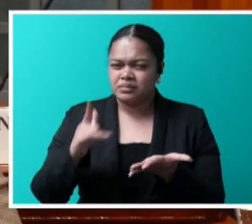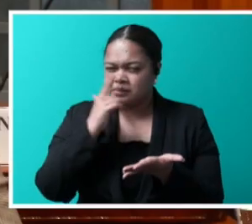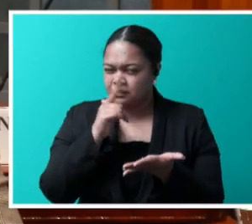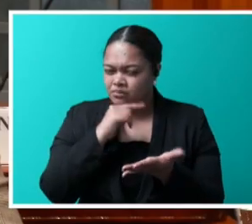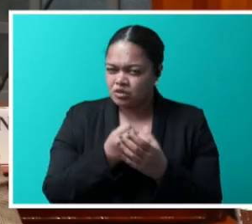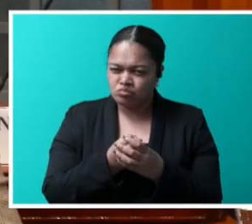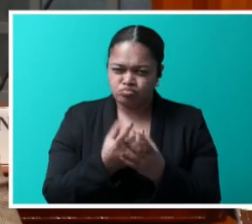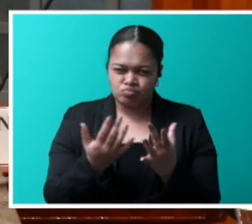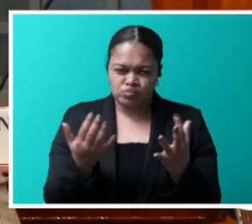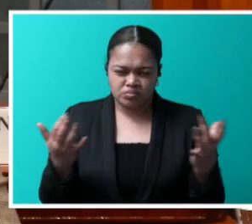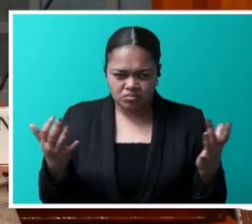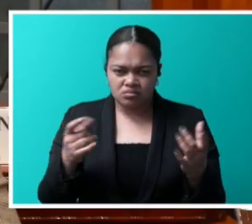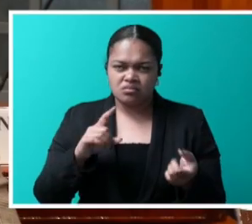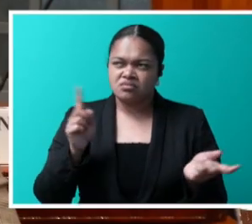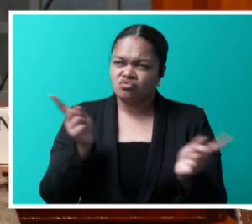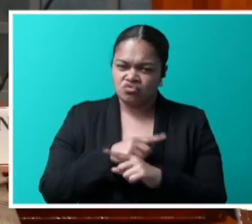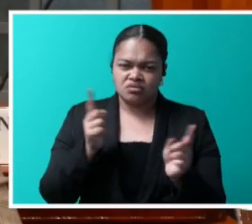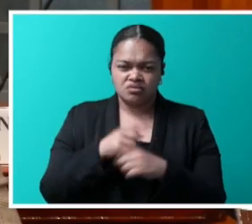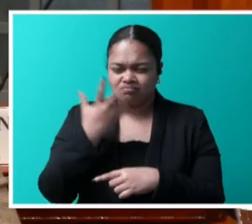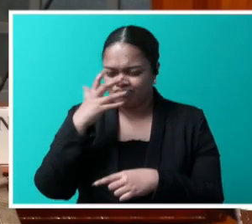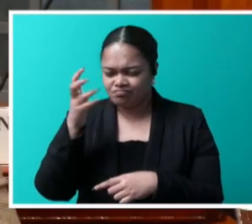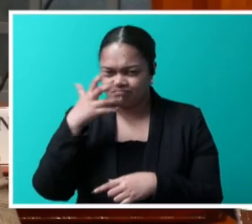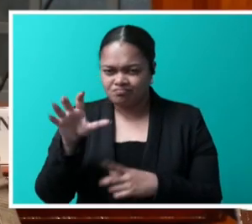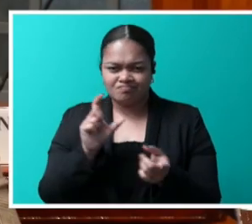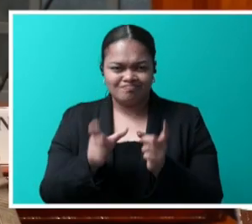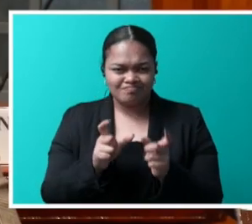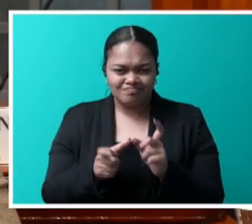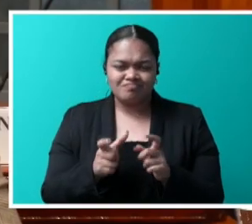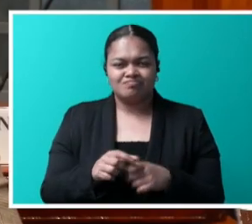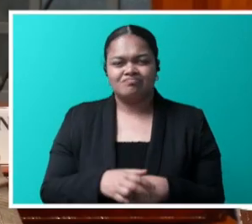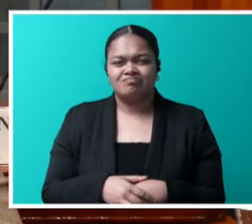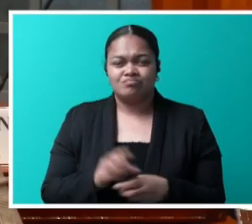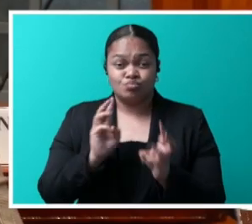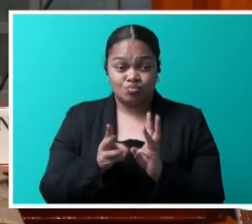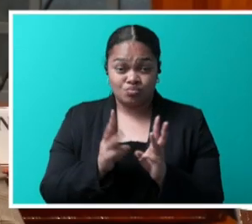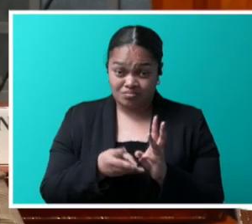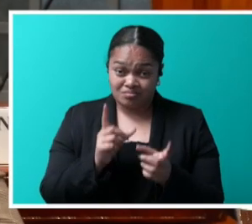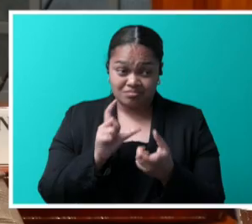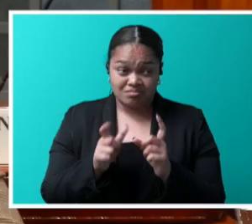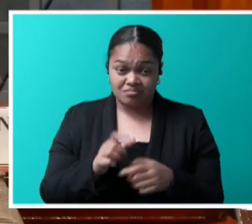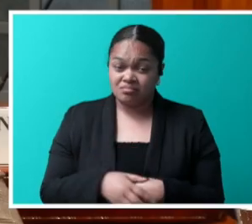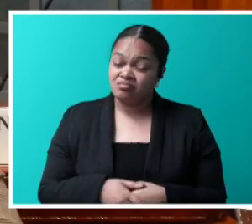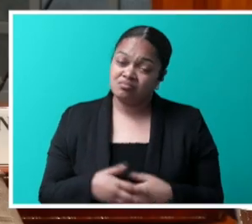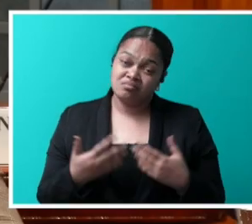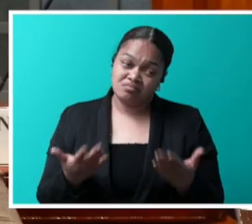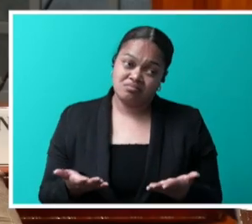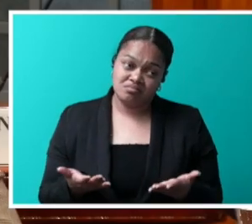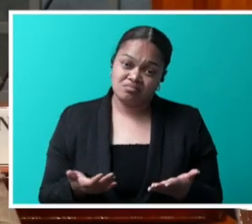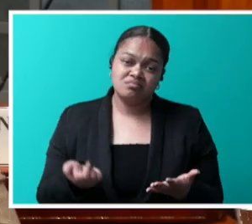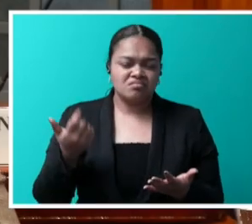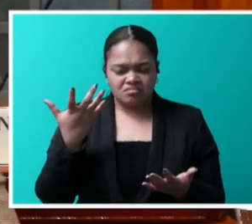from changing climate. And the changing climate, Mr. Speaker, I would suggest is not coming. It's already